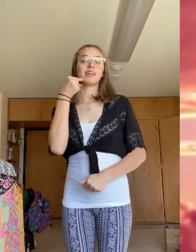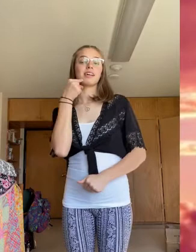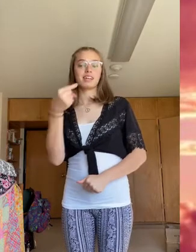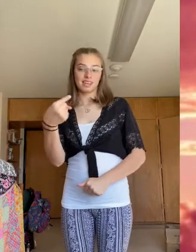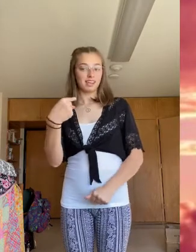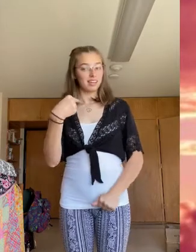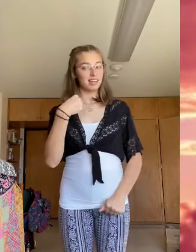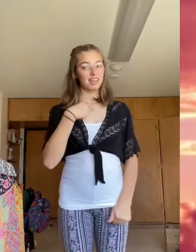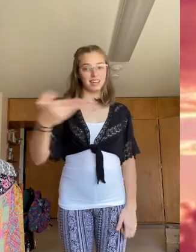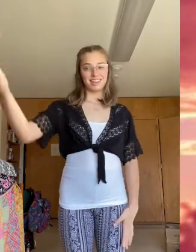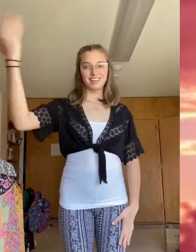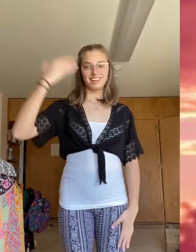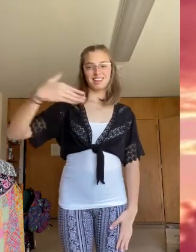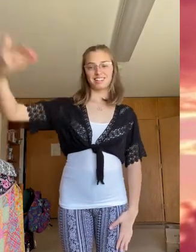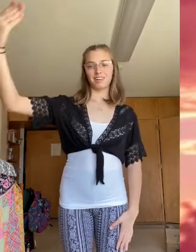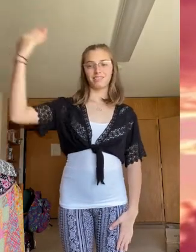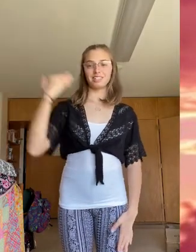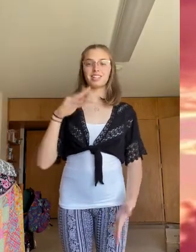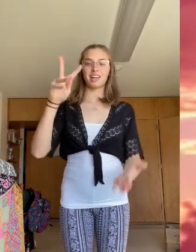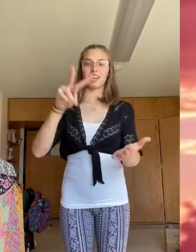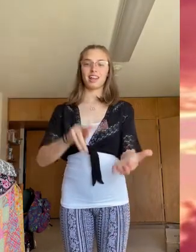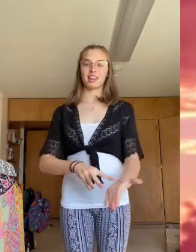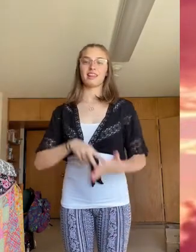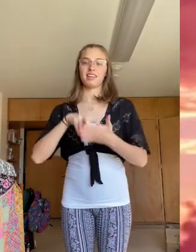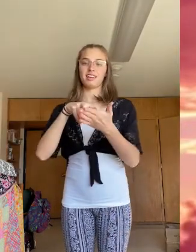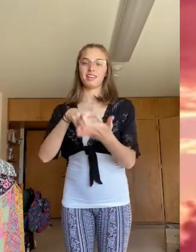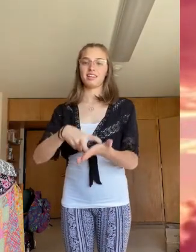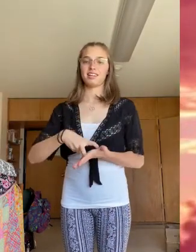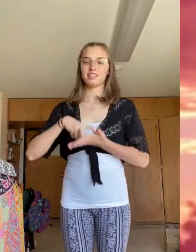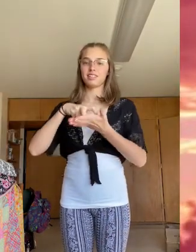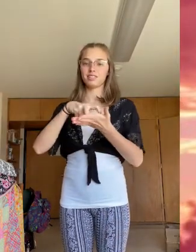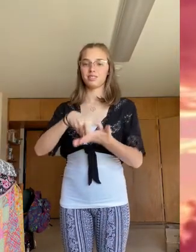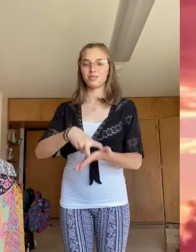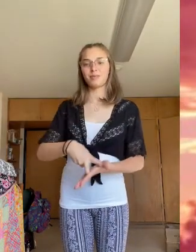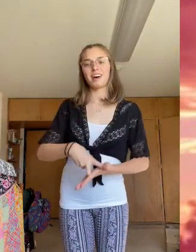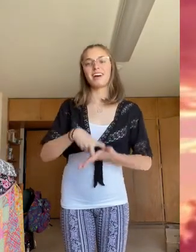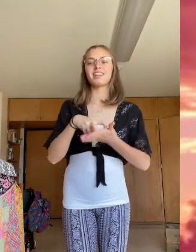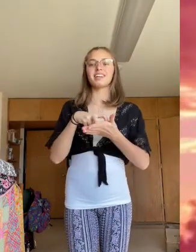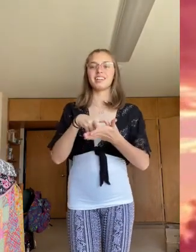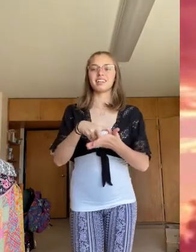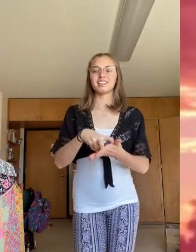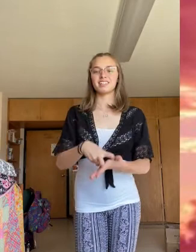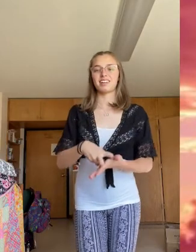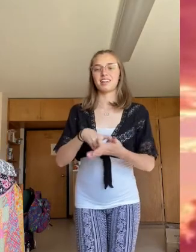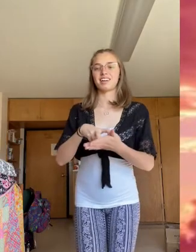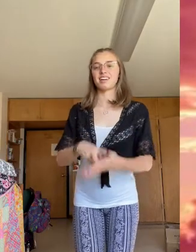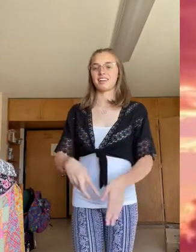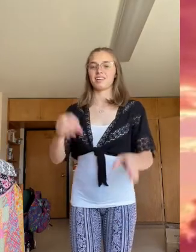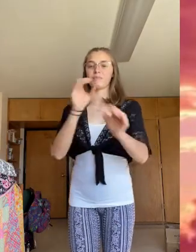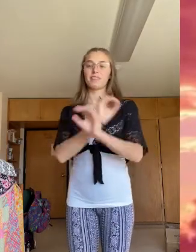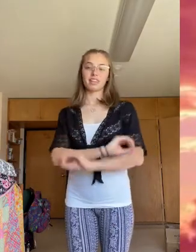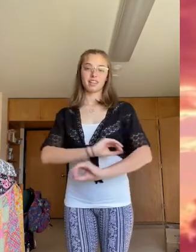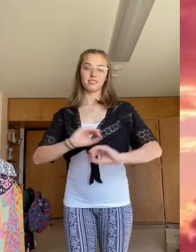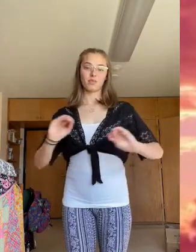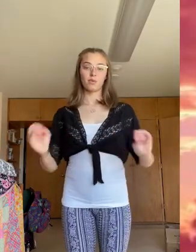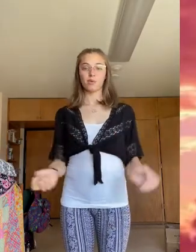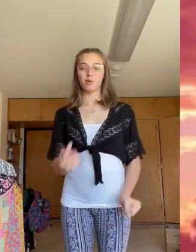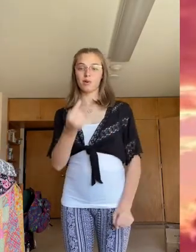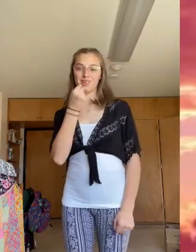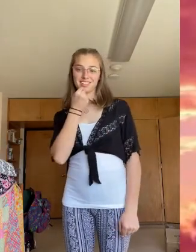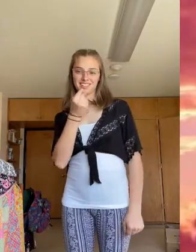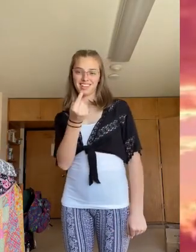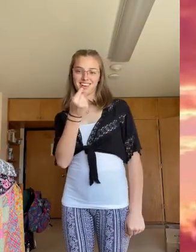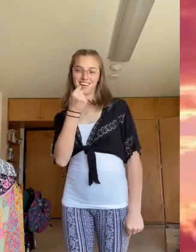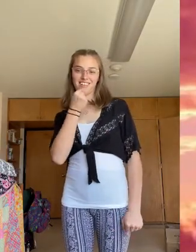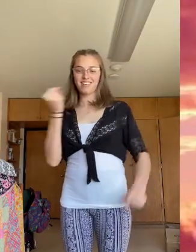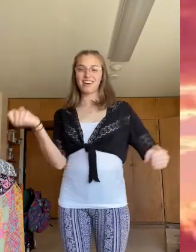me, draw me gently to my knees. I am lost for